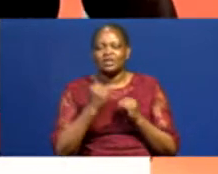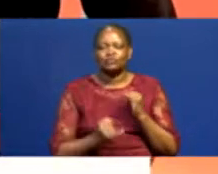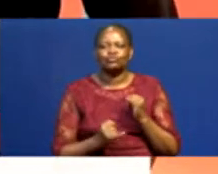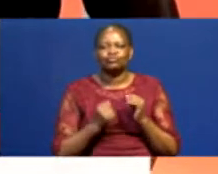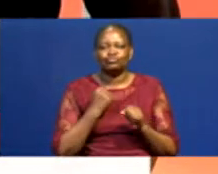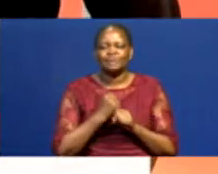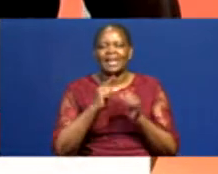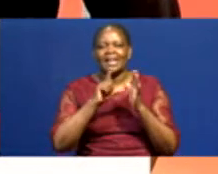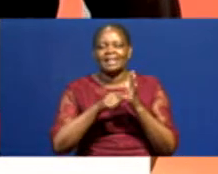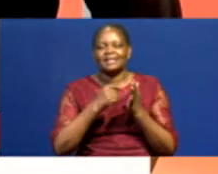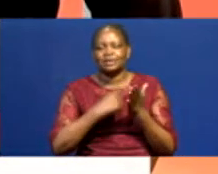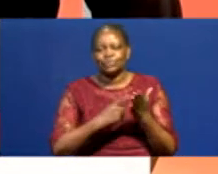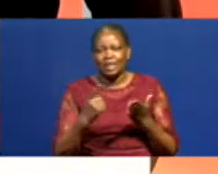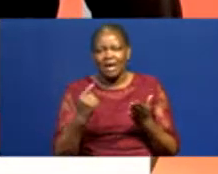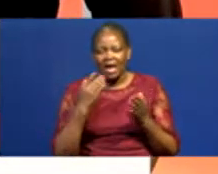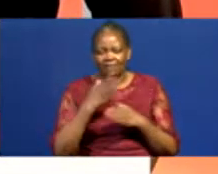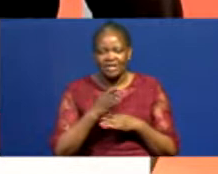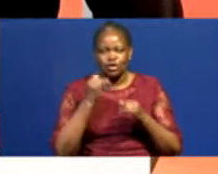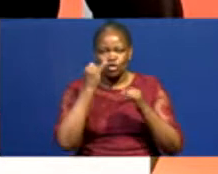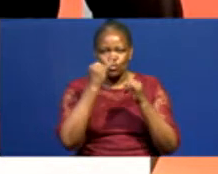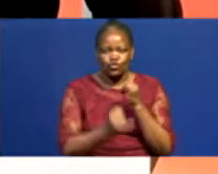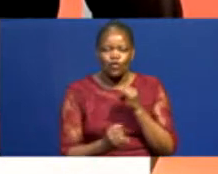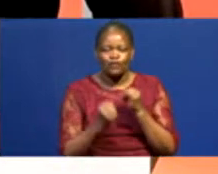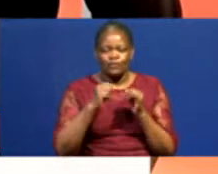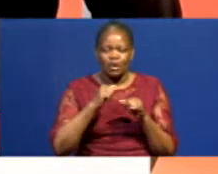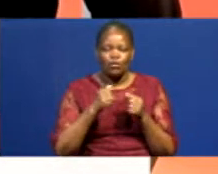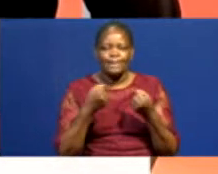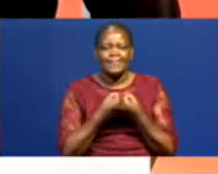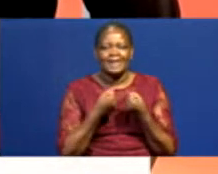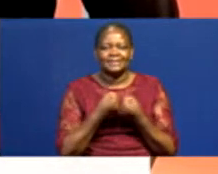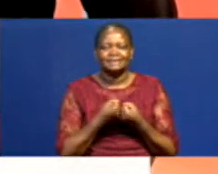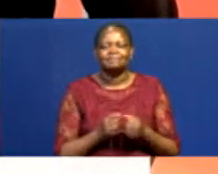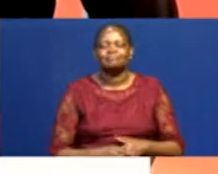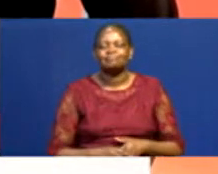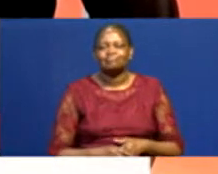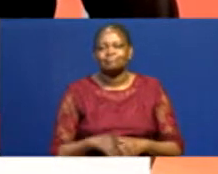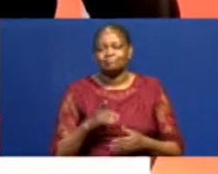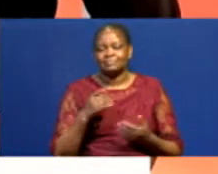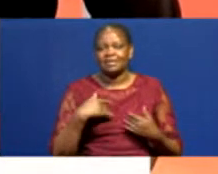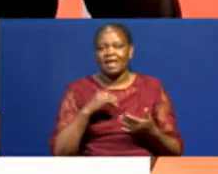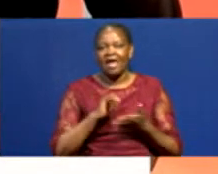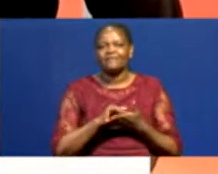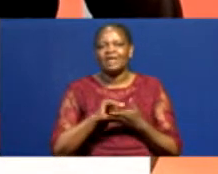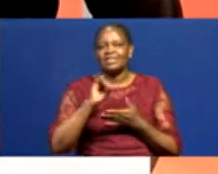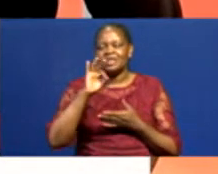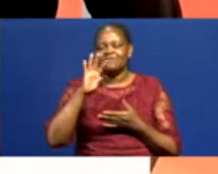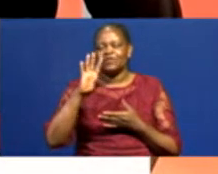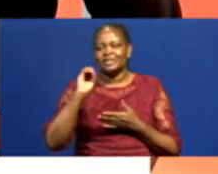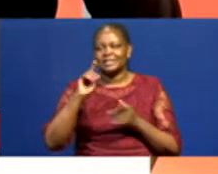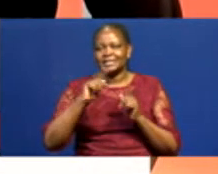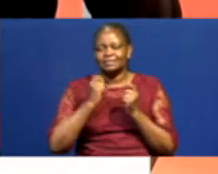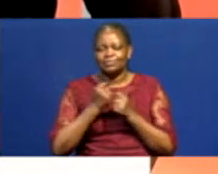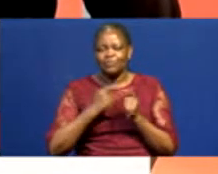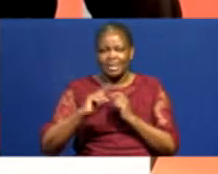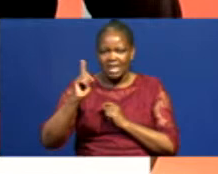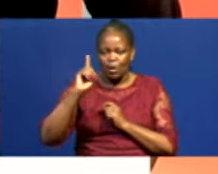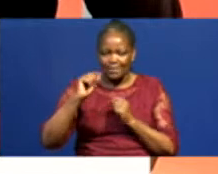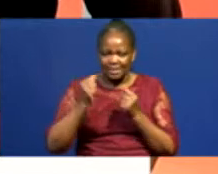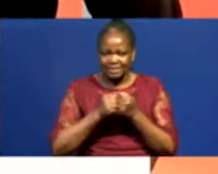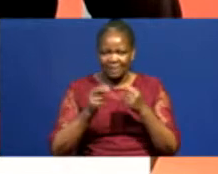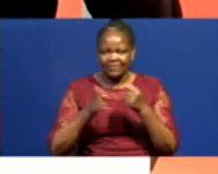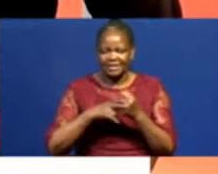later in the week after the conclusion of the fifth round matches. The tournament, which attracted 340 teams from Nairobi's